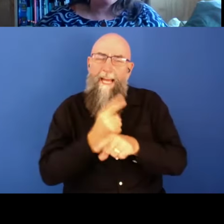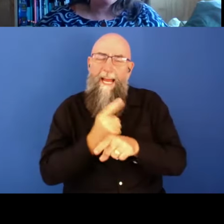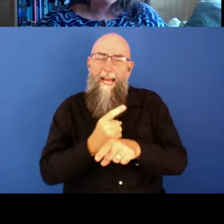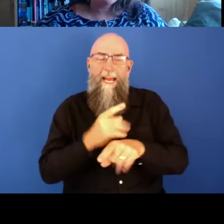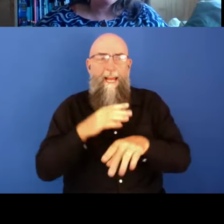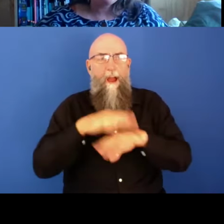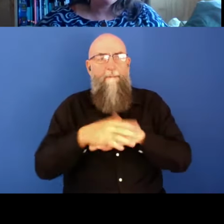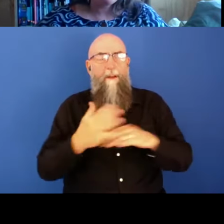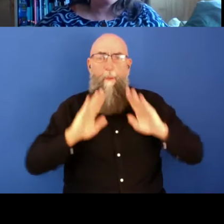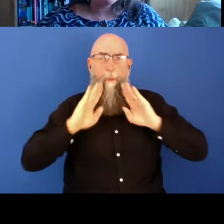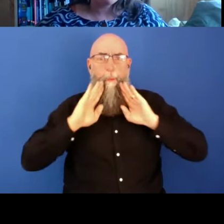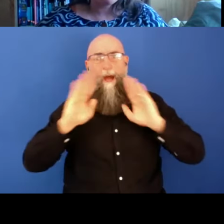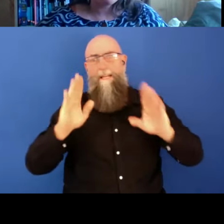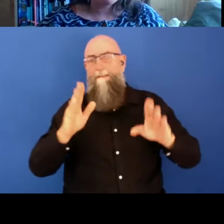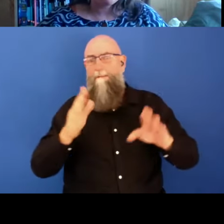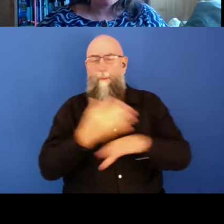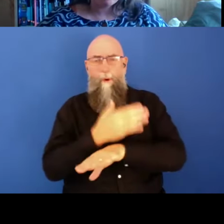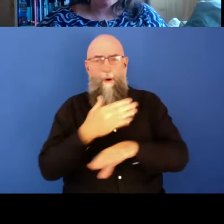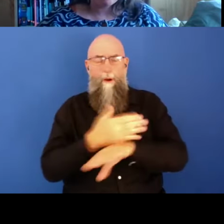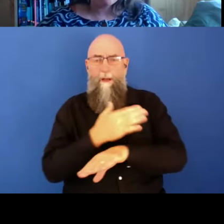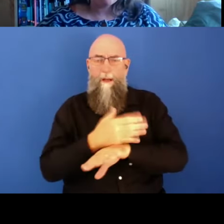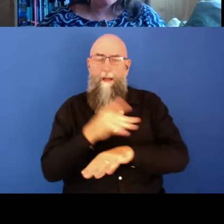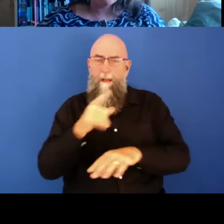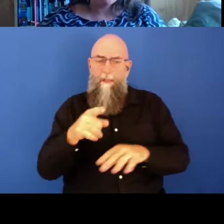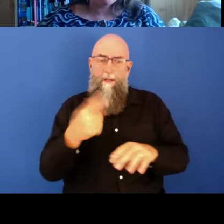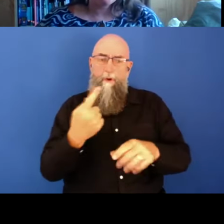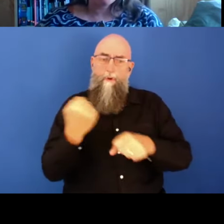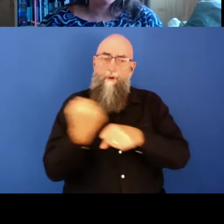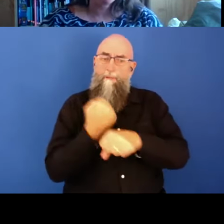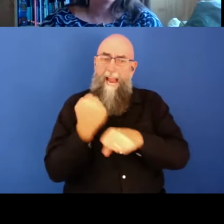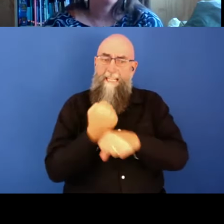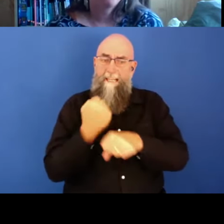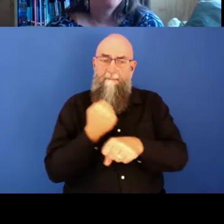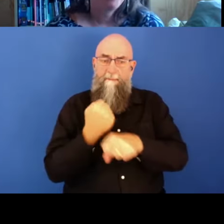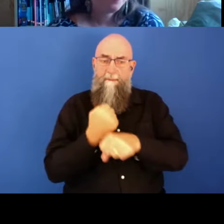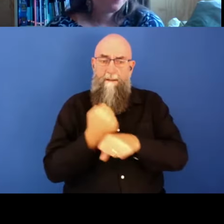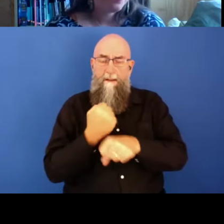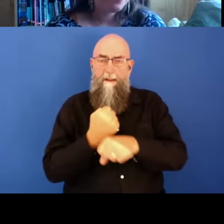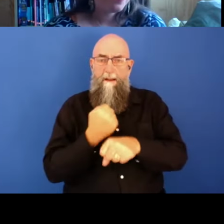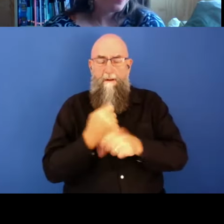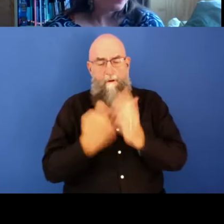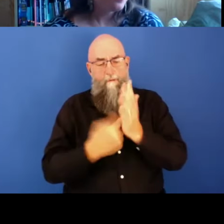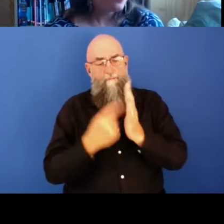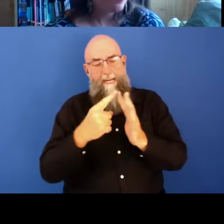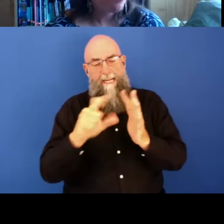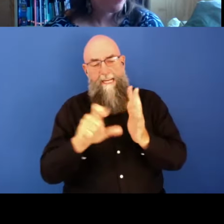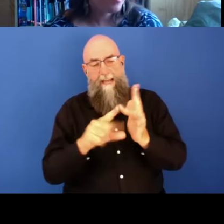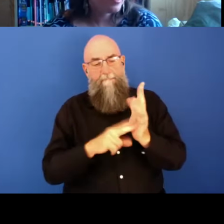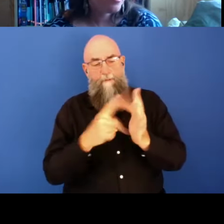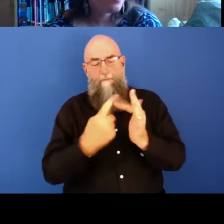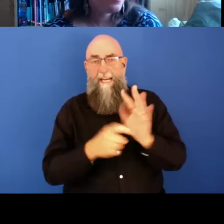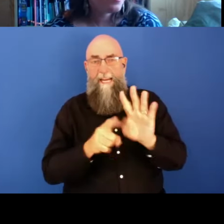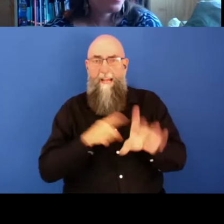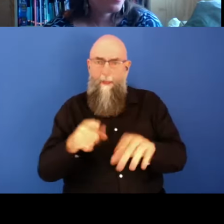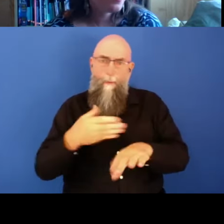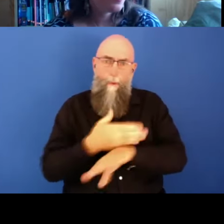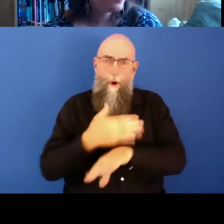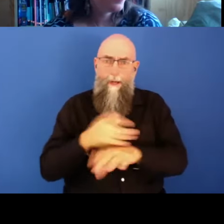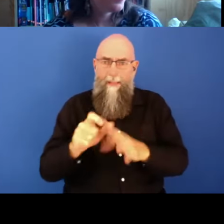um it's they've created some incredible resources that i wish for around a few years ago um just in terms of thinking about